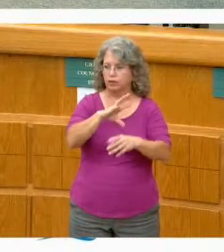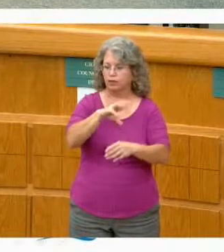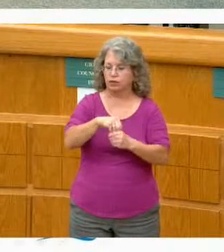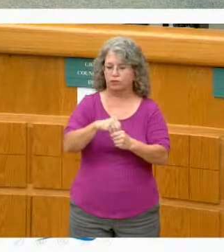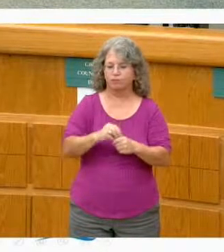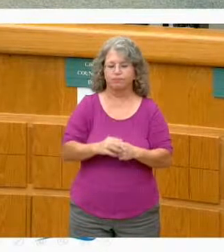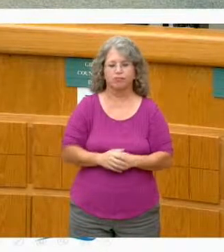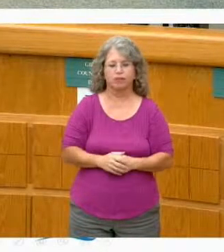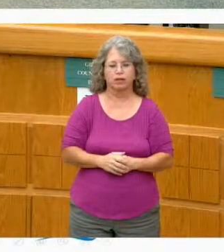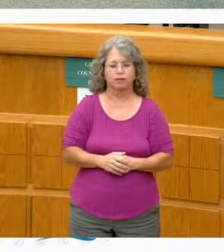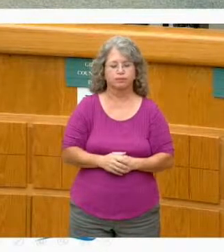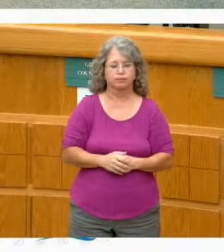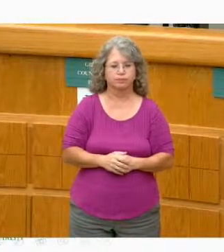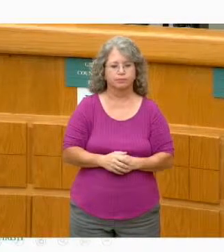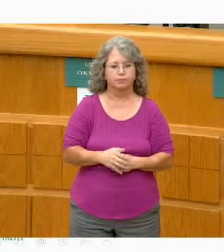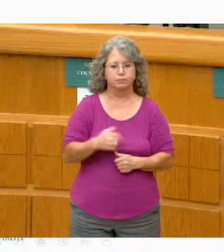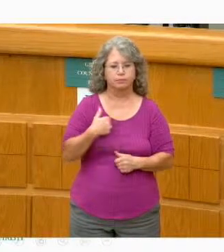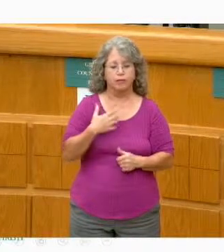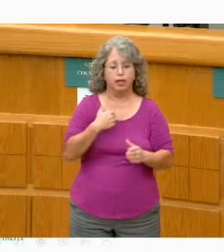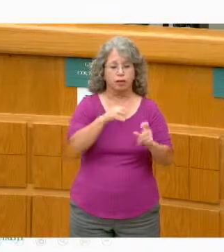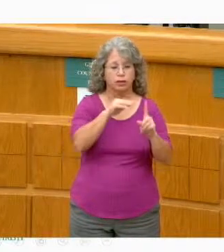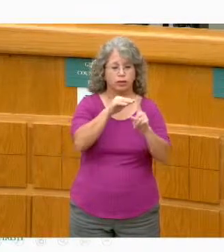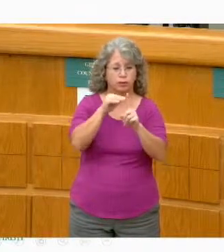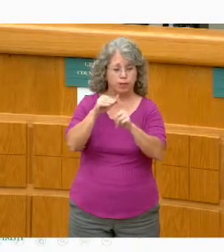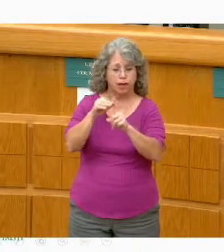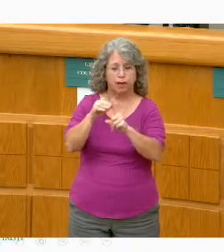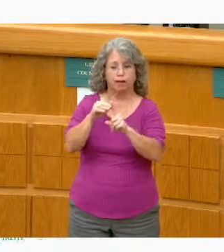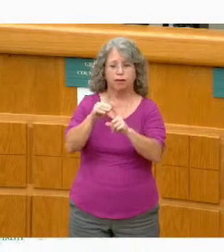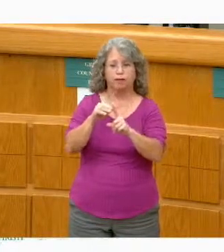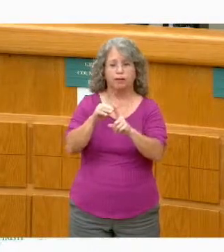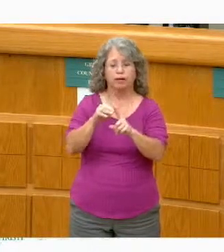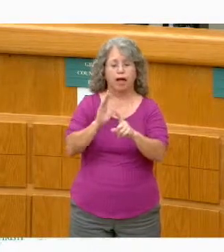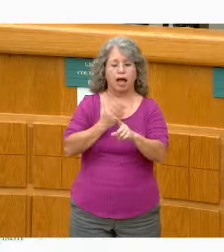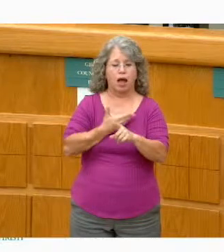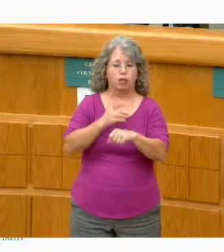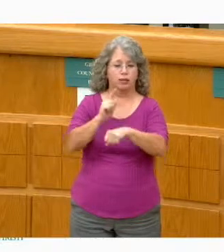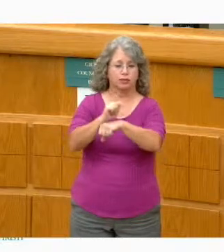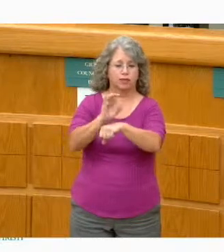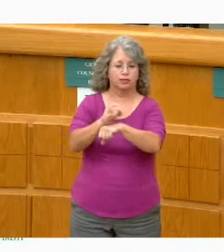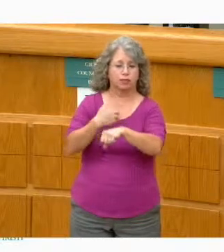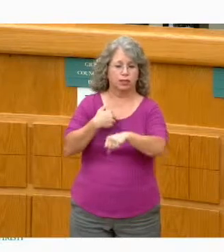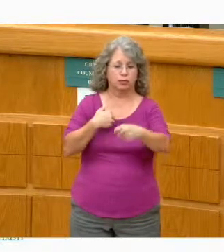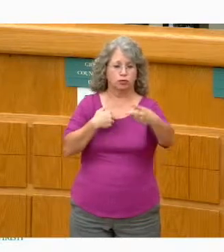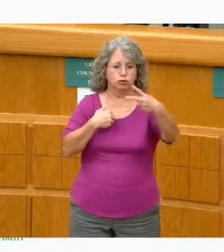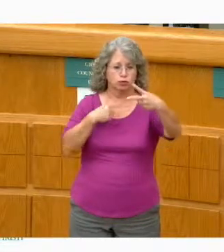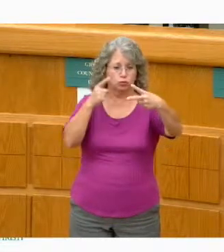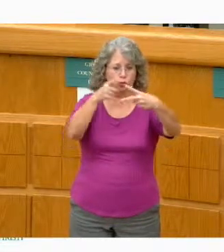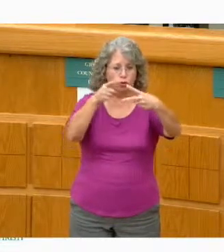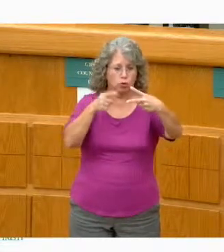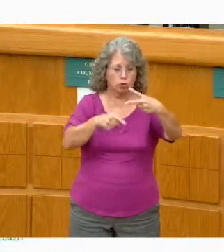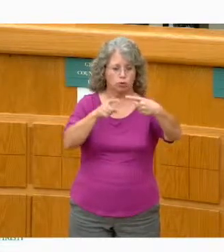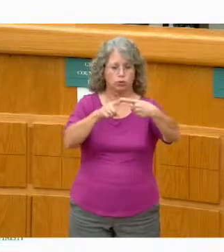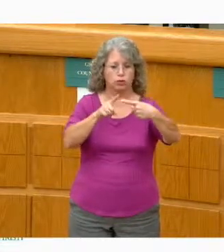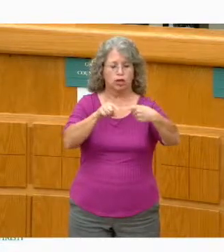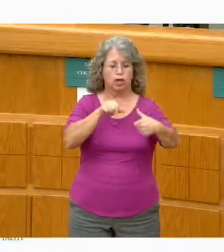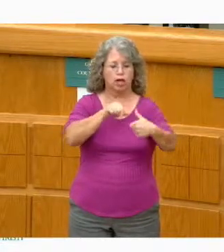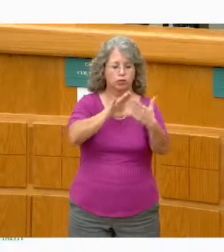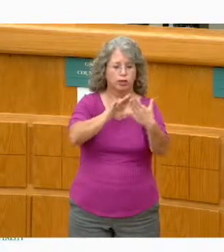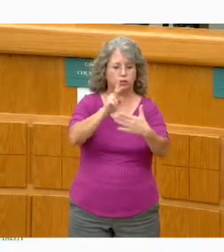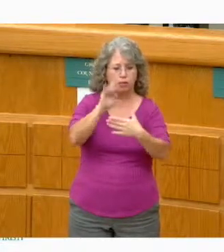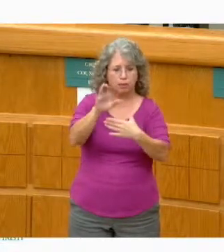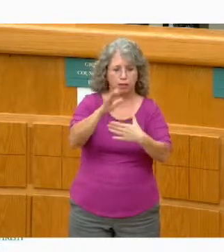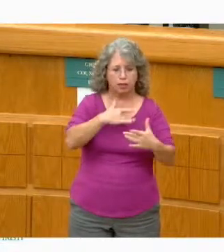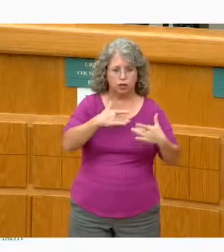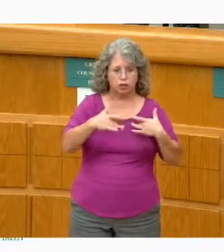everybody involved. I want to remind everybody that the task force has two objectives. One is to